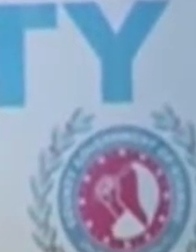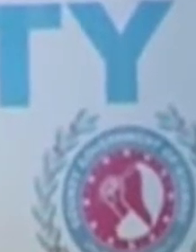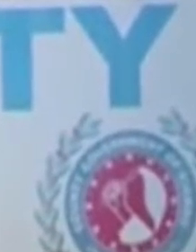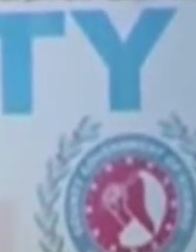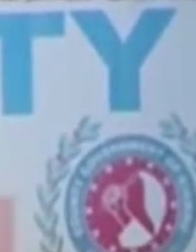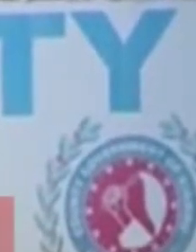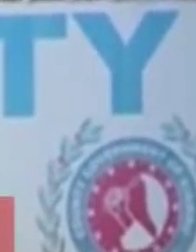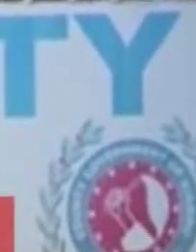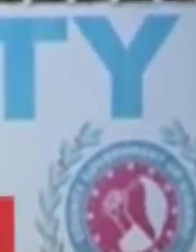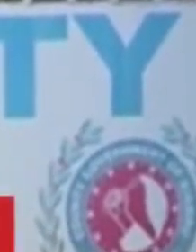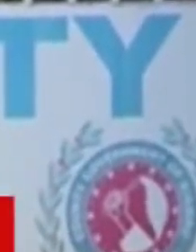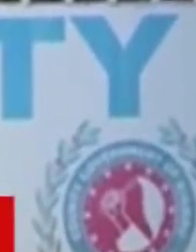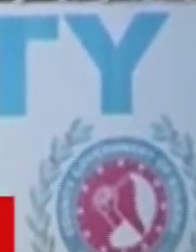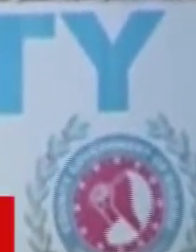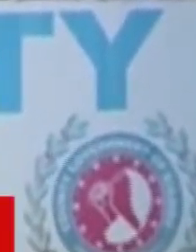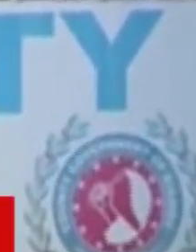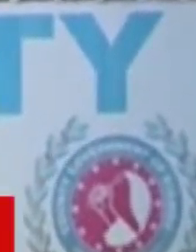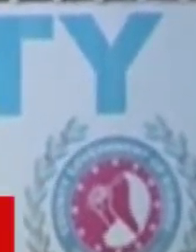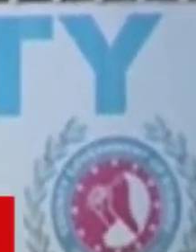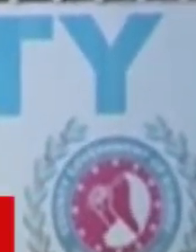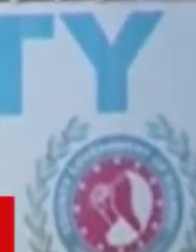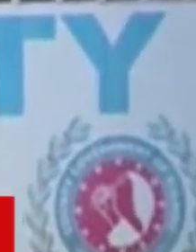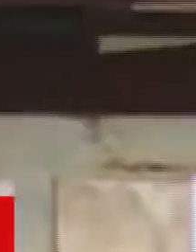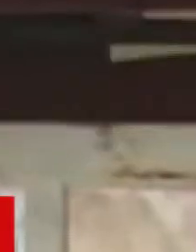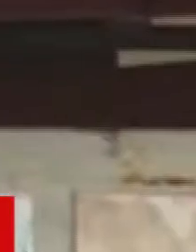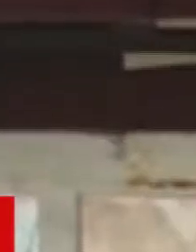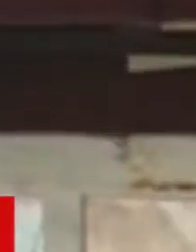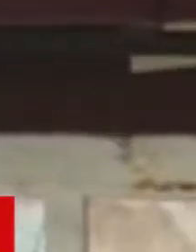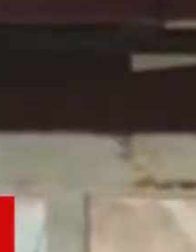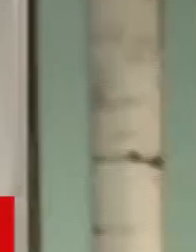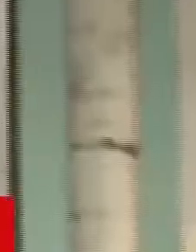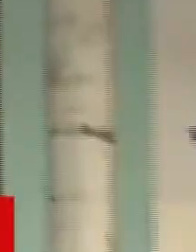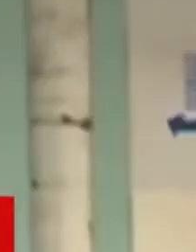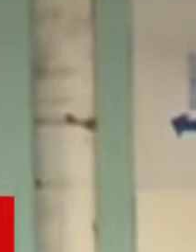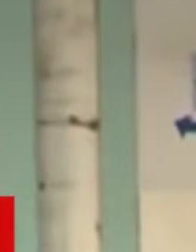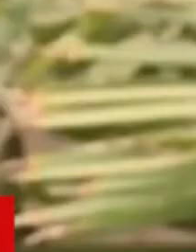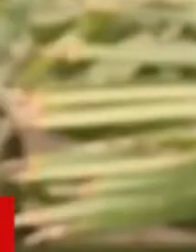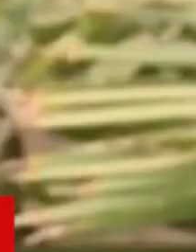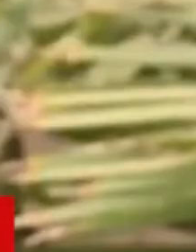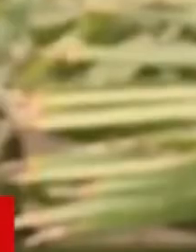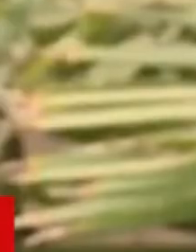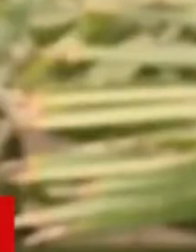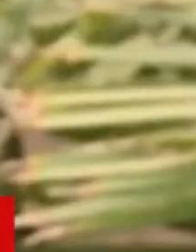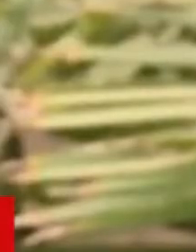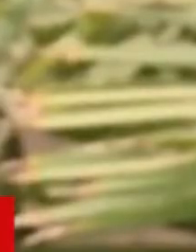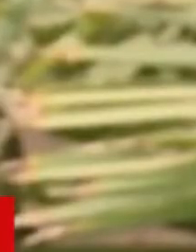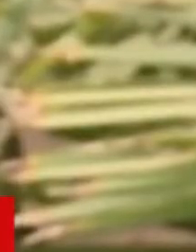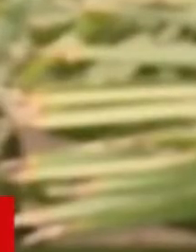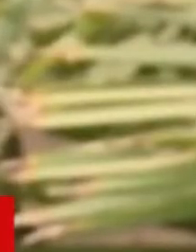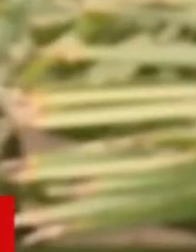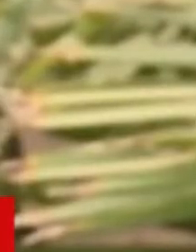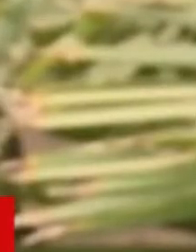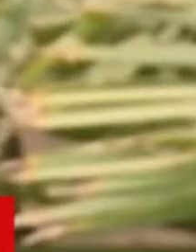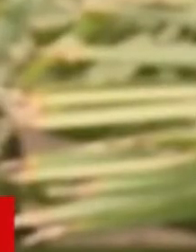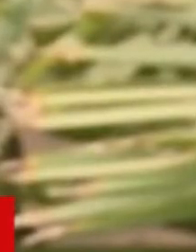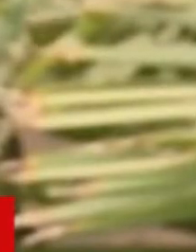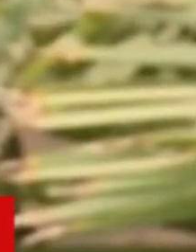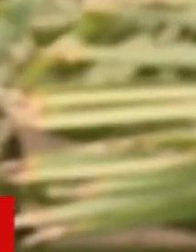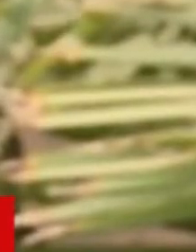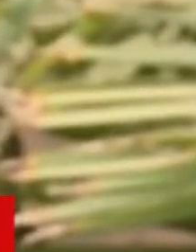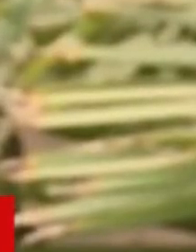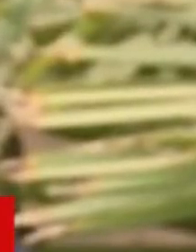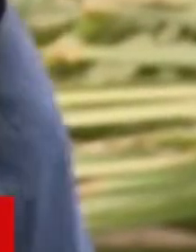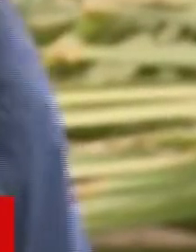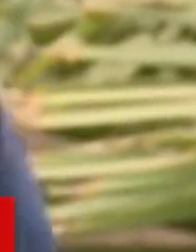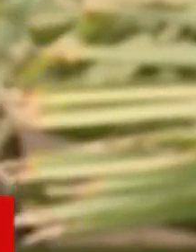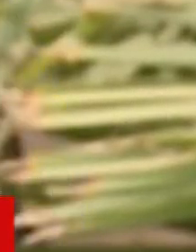alarm over state of health facility in the county following the spike in COVID-19 infections. And we want to continue supporting them.